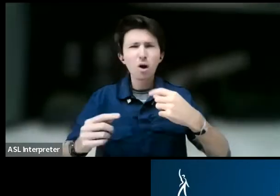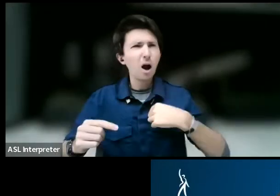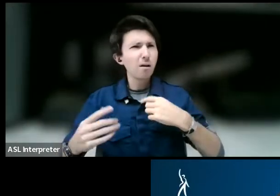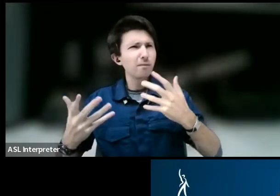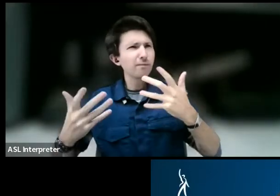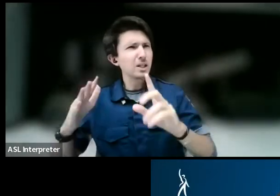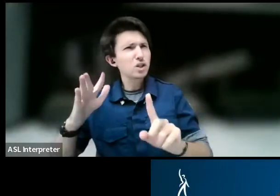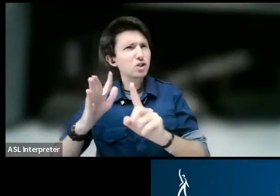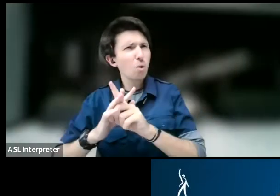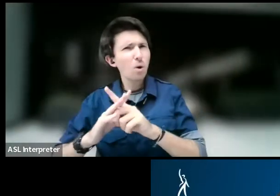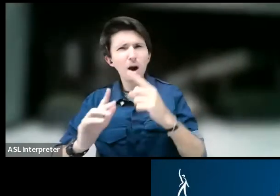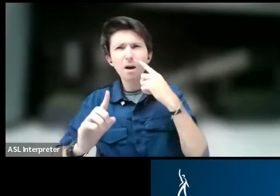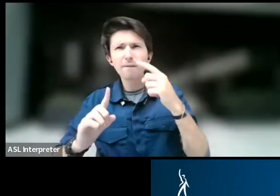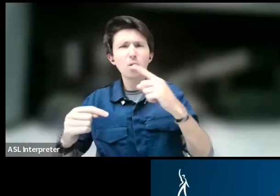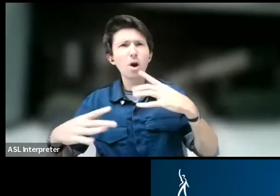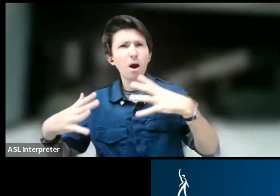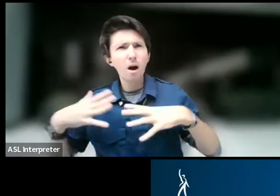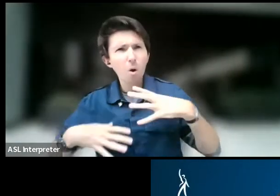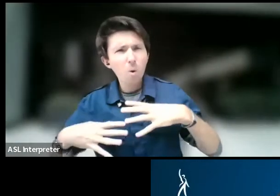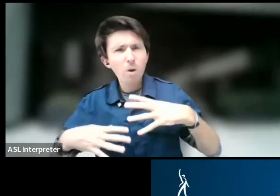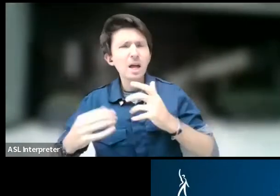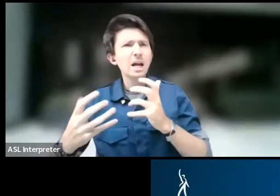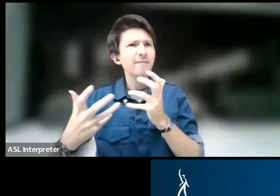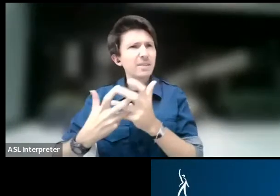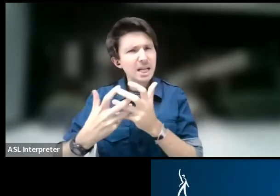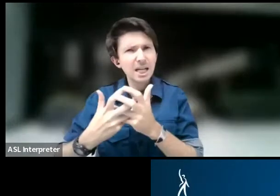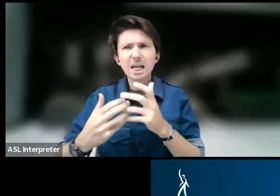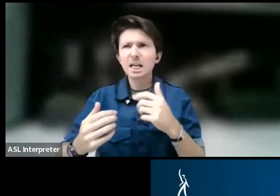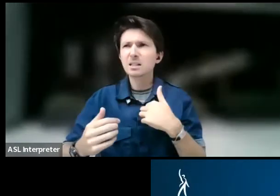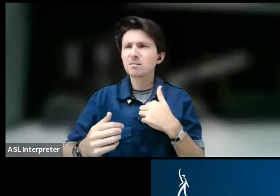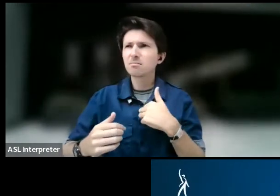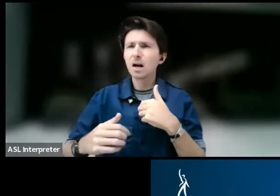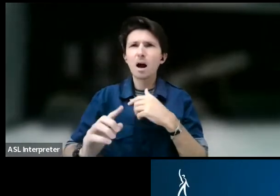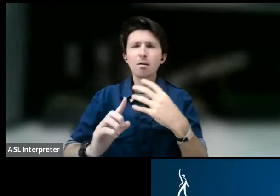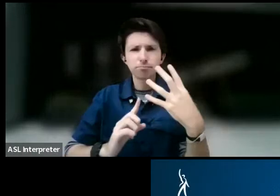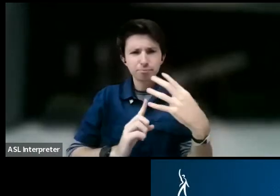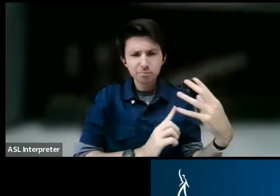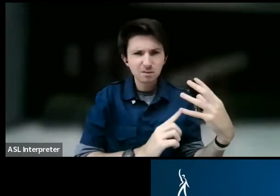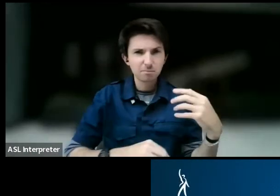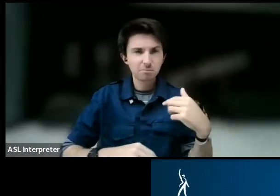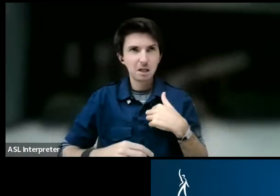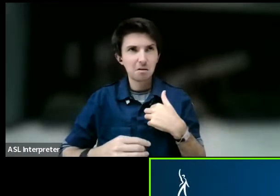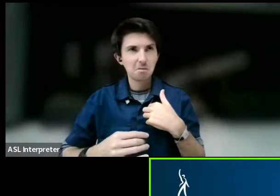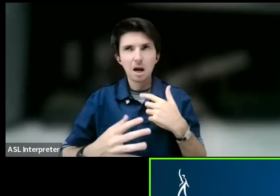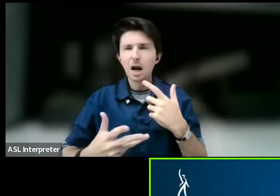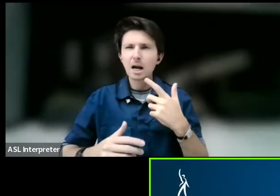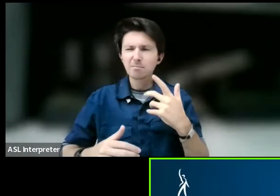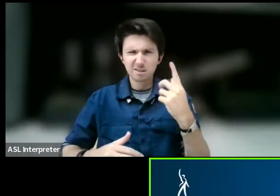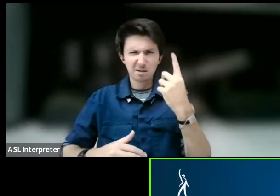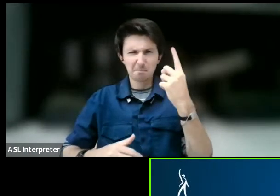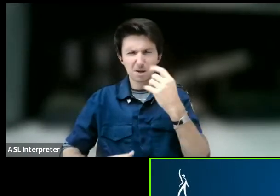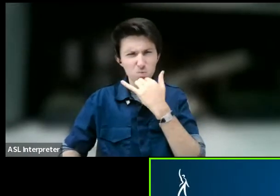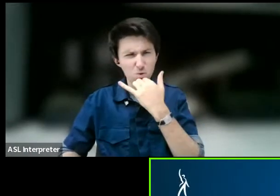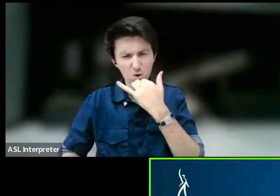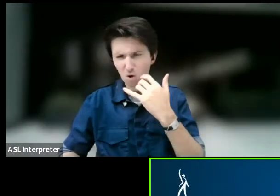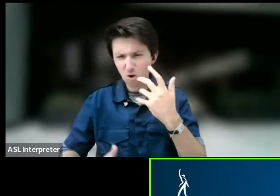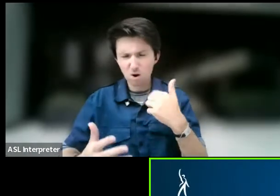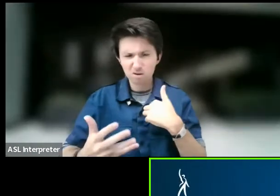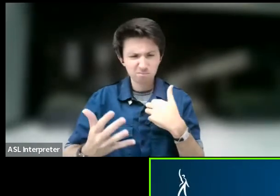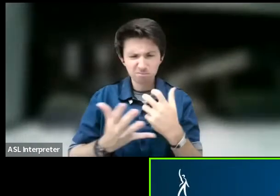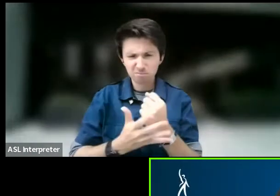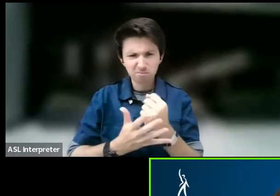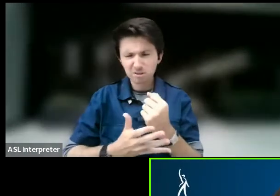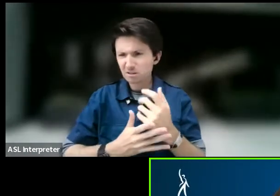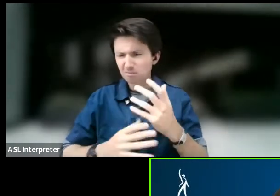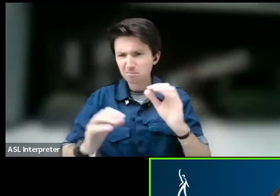next question. Who do I contact if I don't receive my wardrobe allowance? Absolutely. That's a great question. If